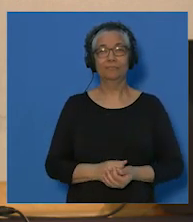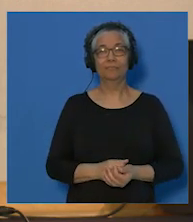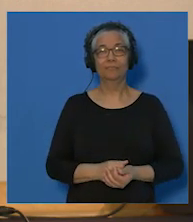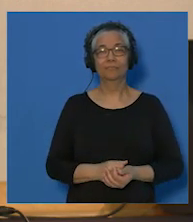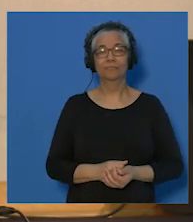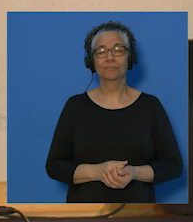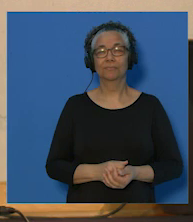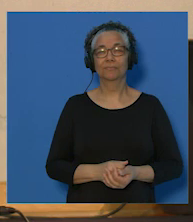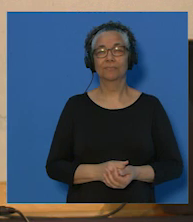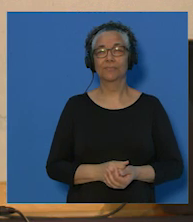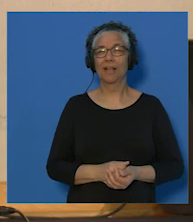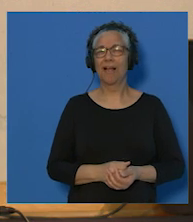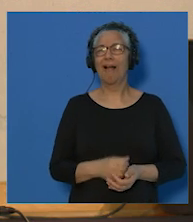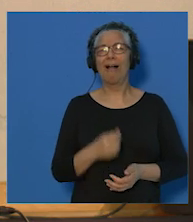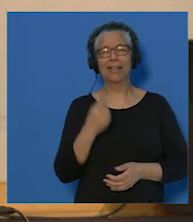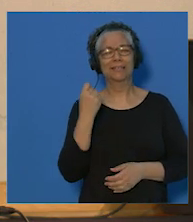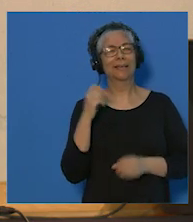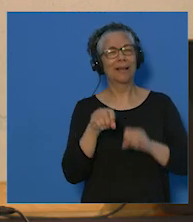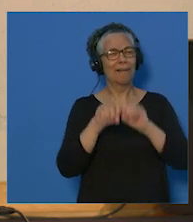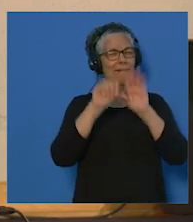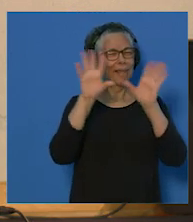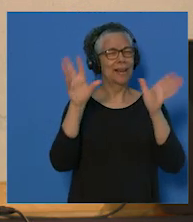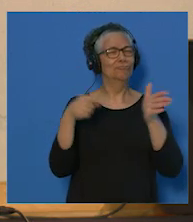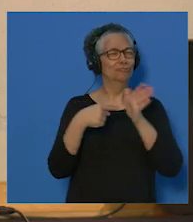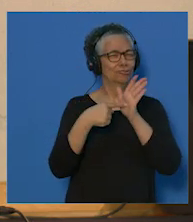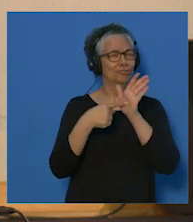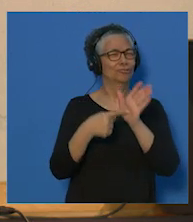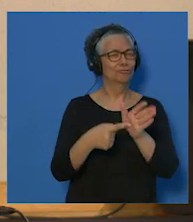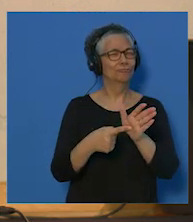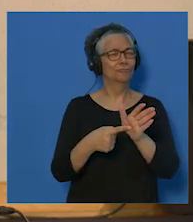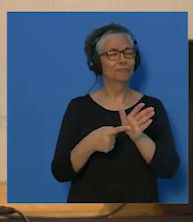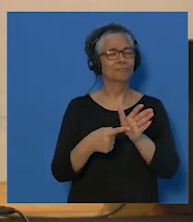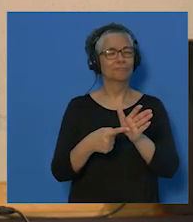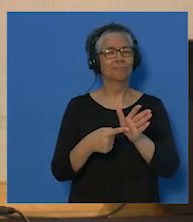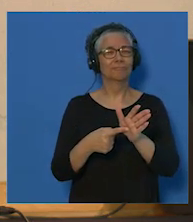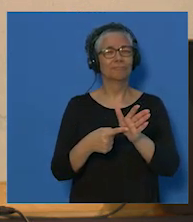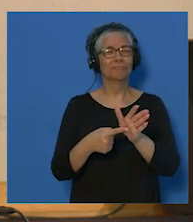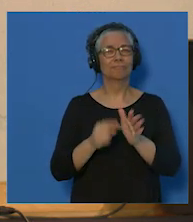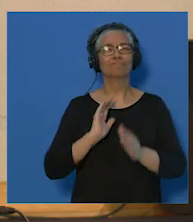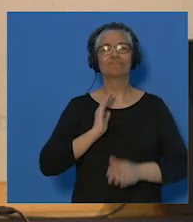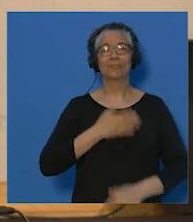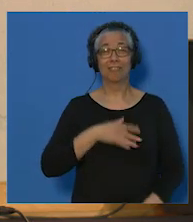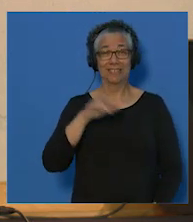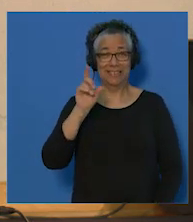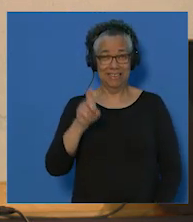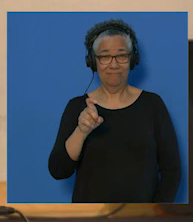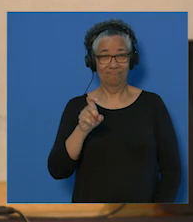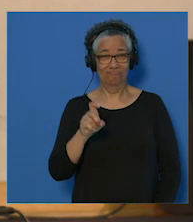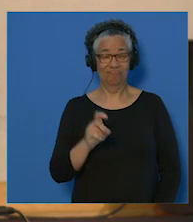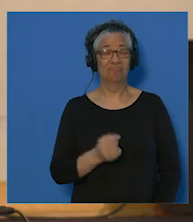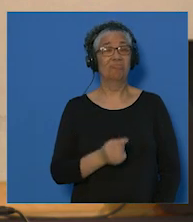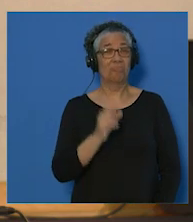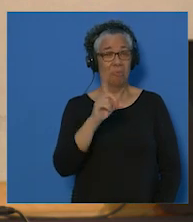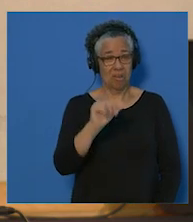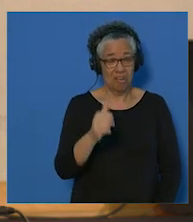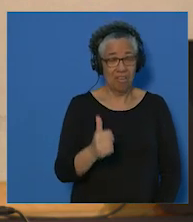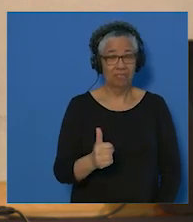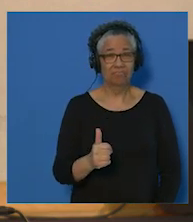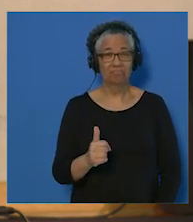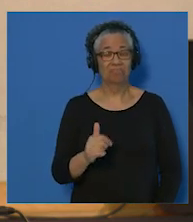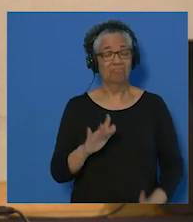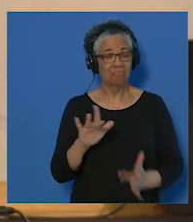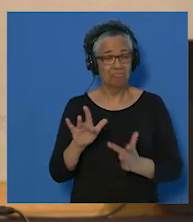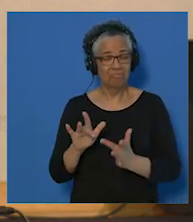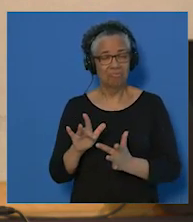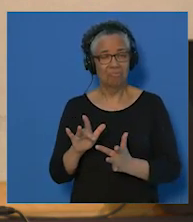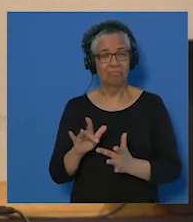What it has clearly highlighted, however, is our need for each other. And so